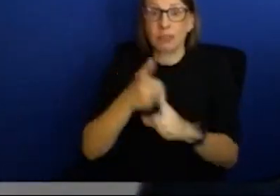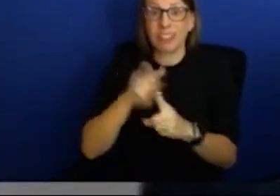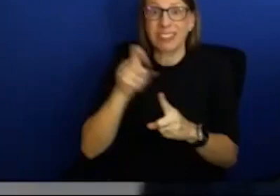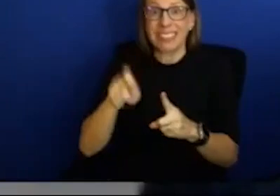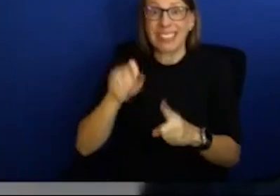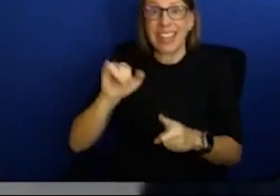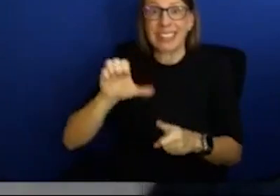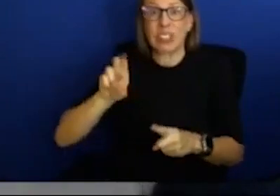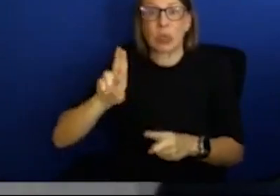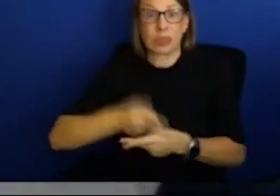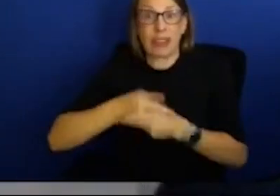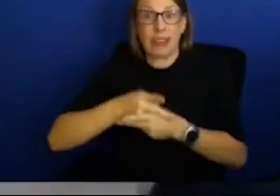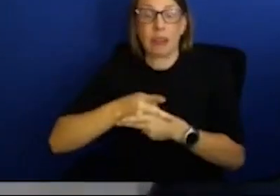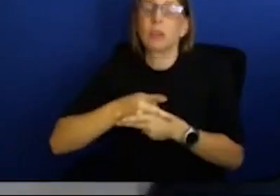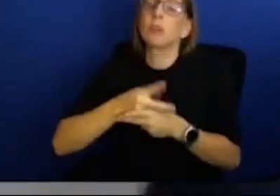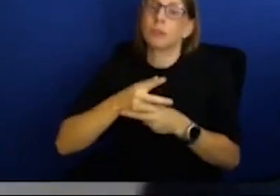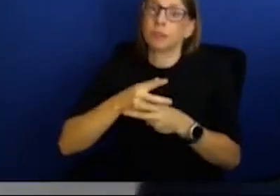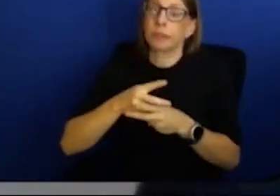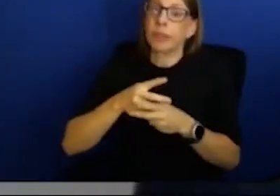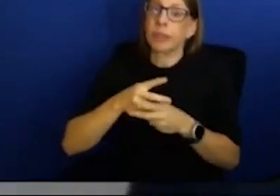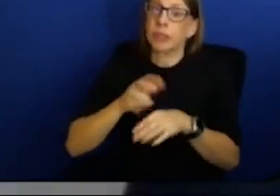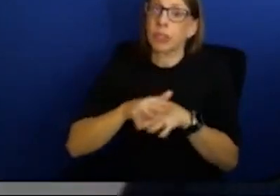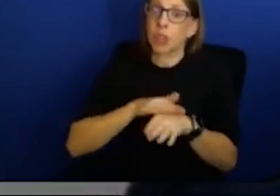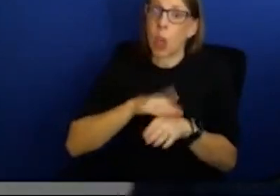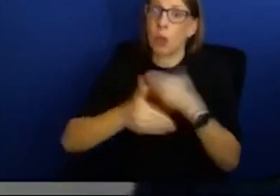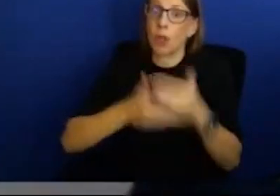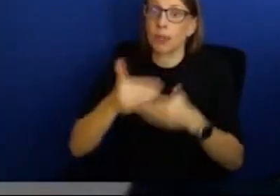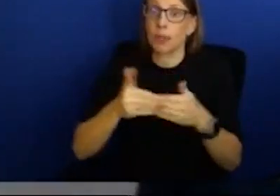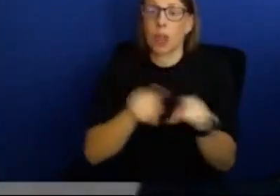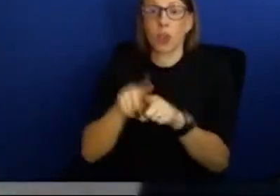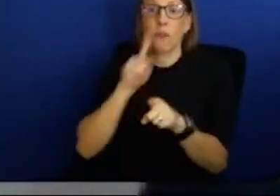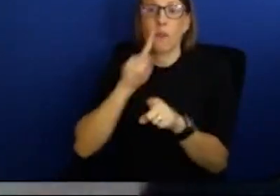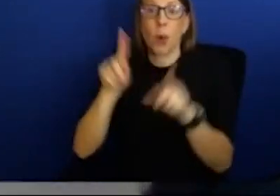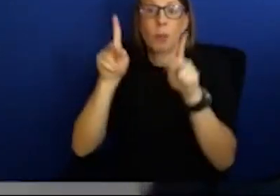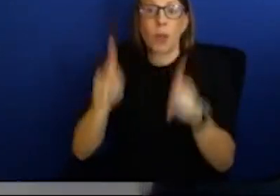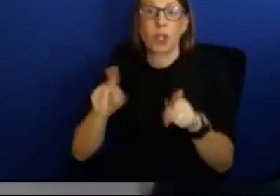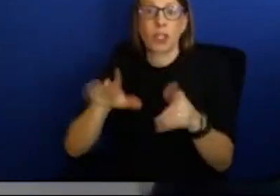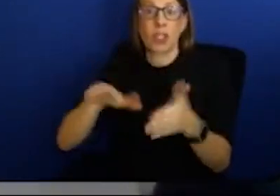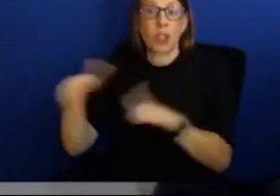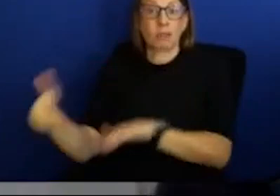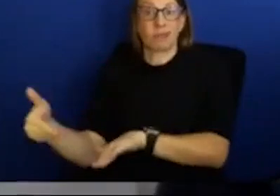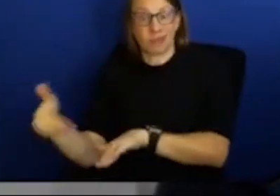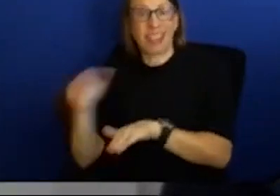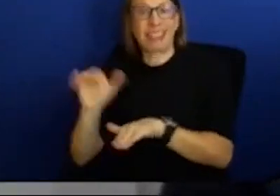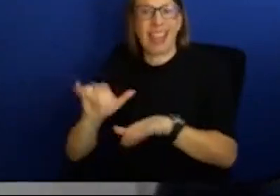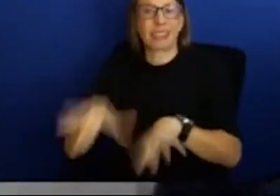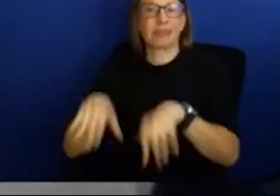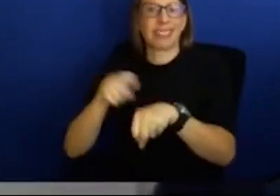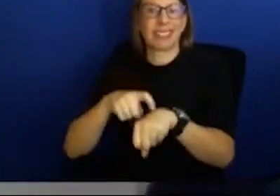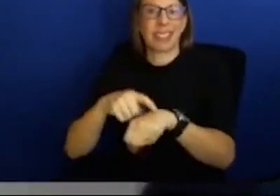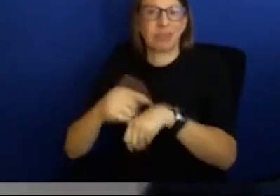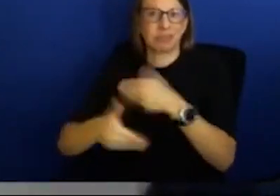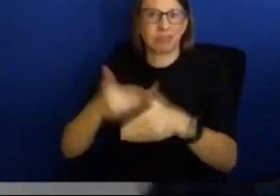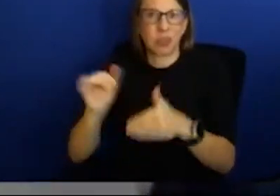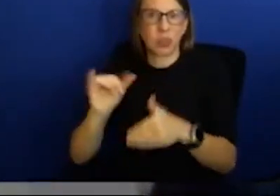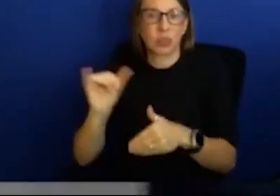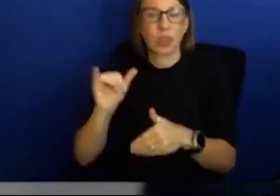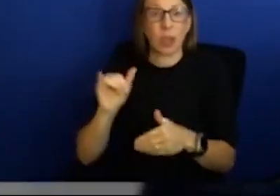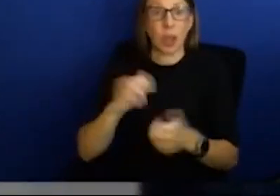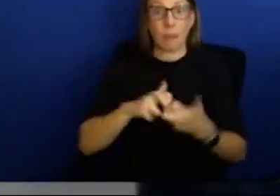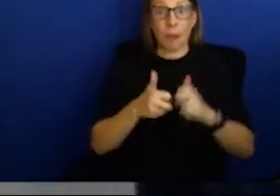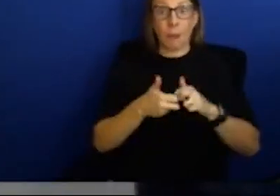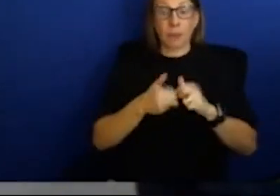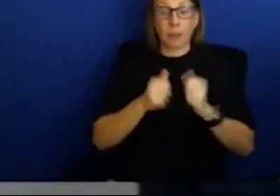it's unfortunately for those who pass away, that also takes time. And we shouldn't ignore the fact that we have problems in public health when it comes to